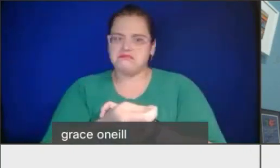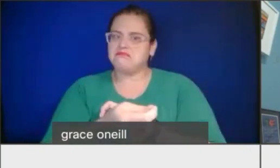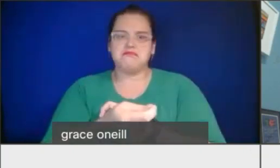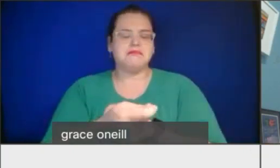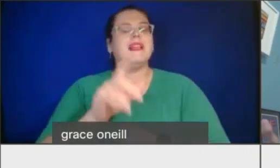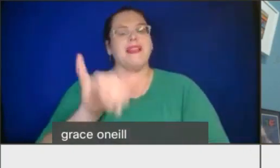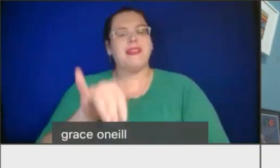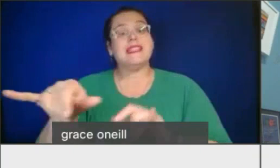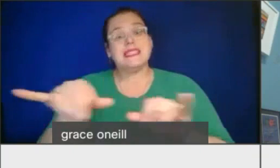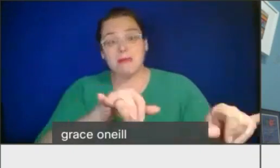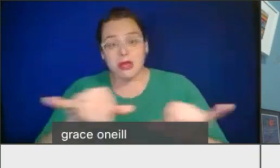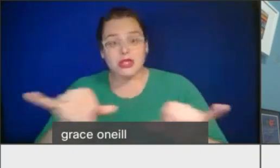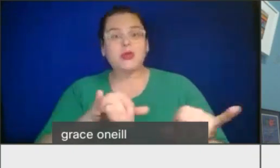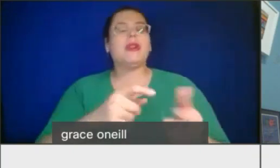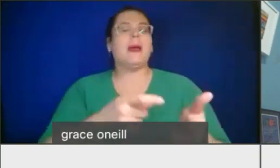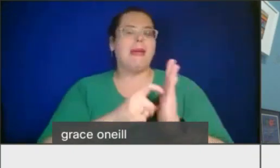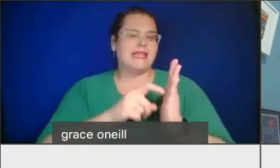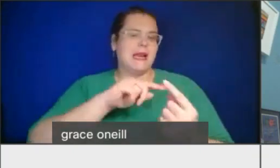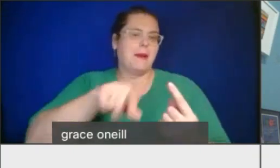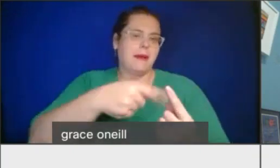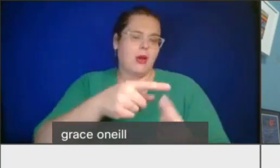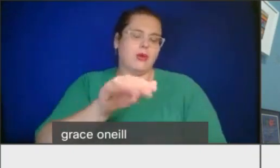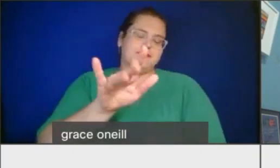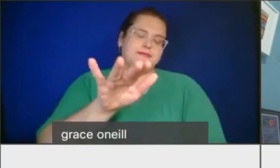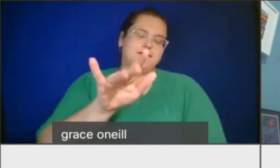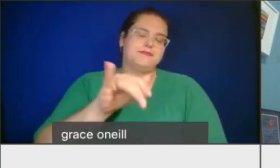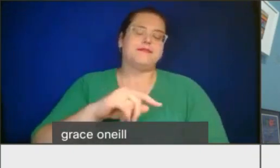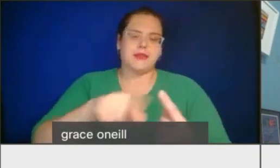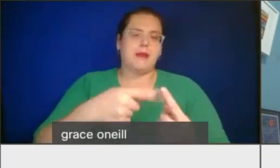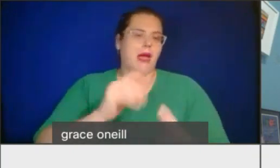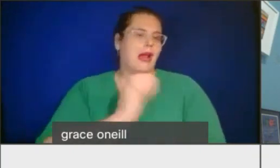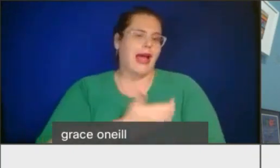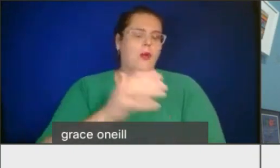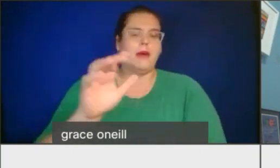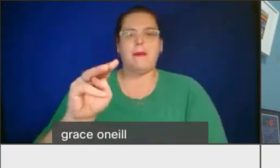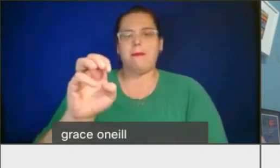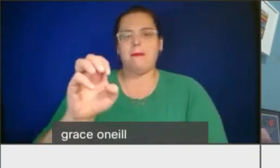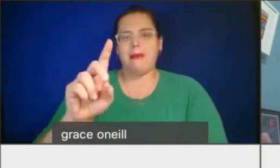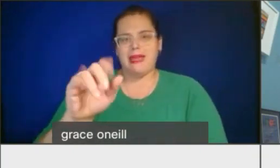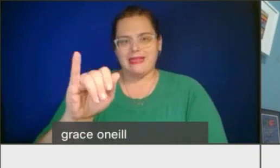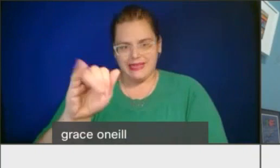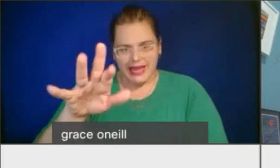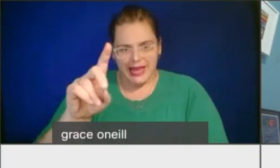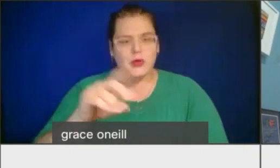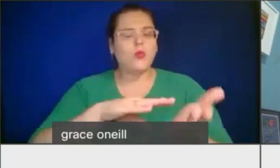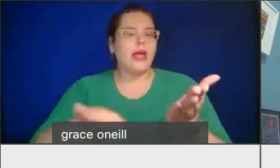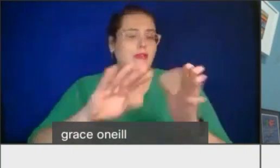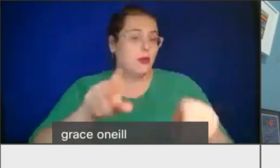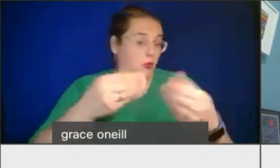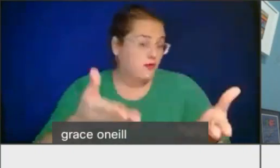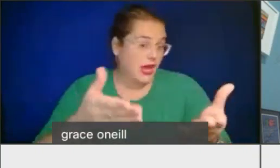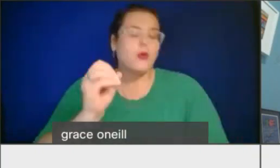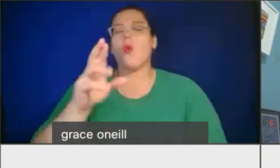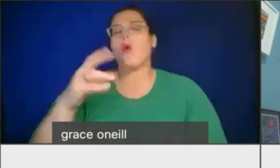that is being used regarding our Medicaid waiver providers, our healthcare providers in the district.